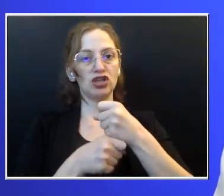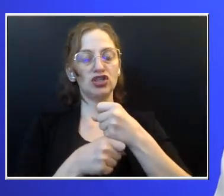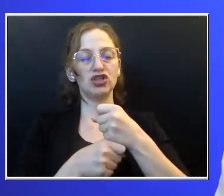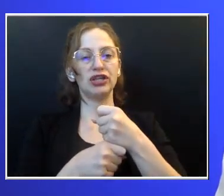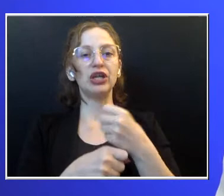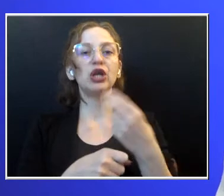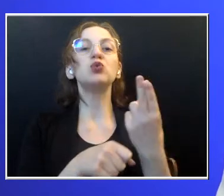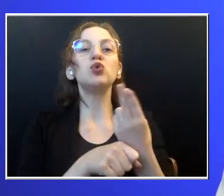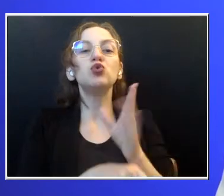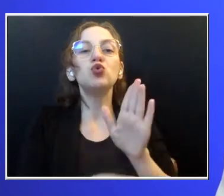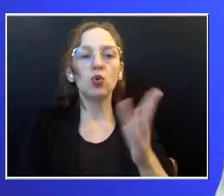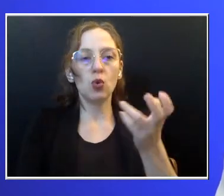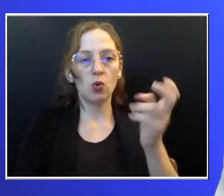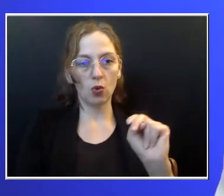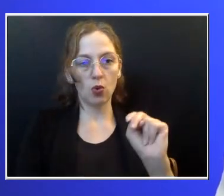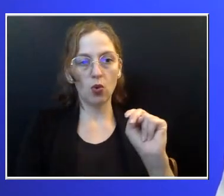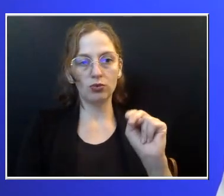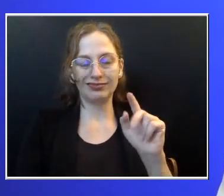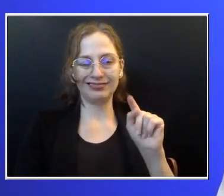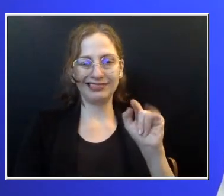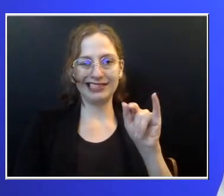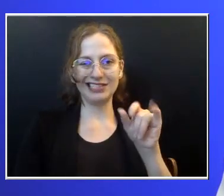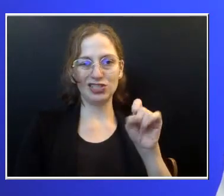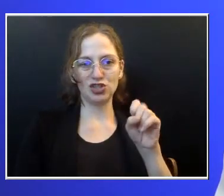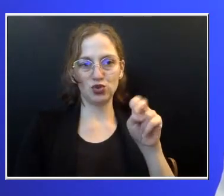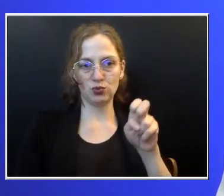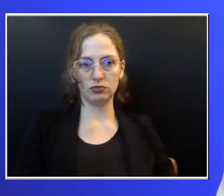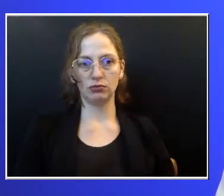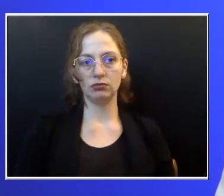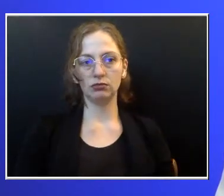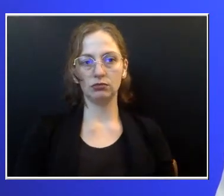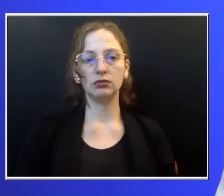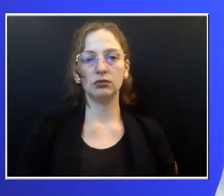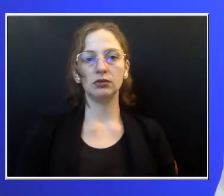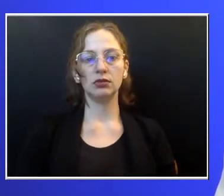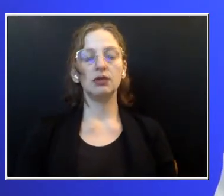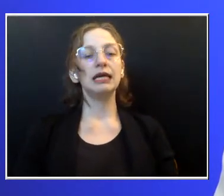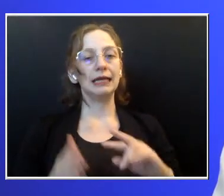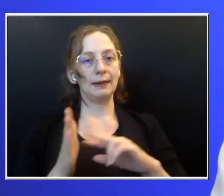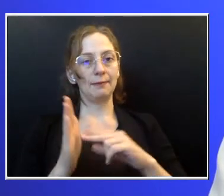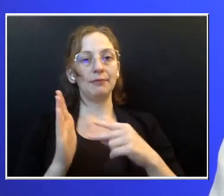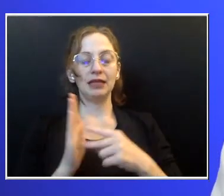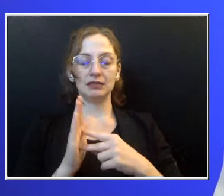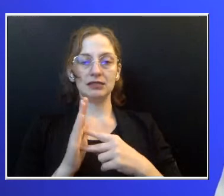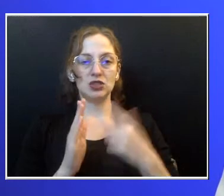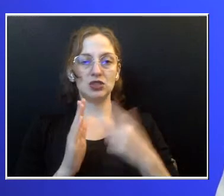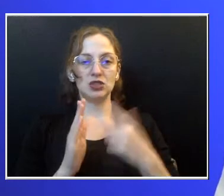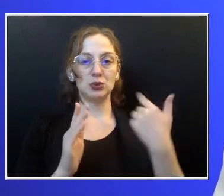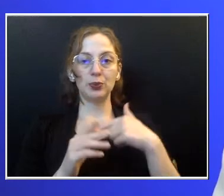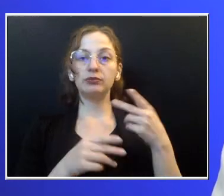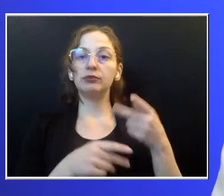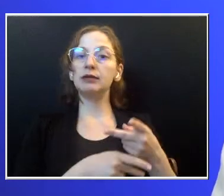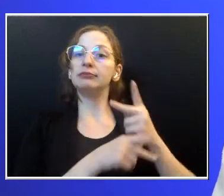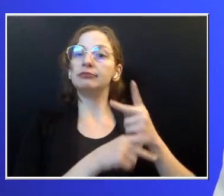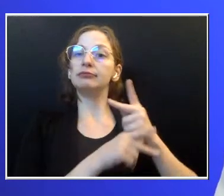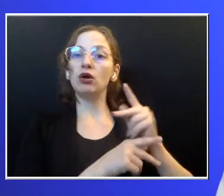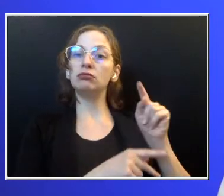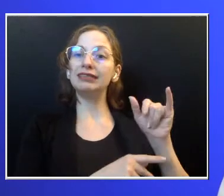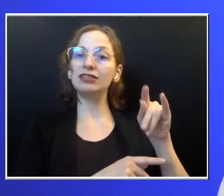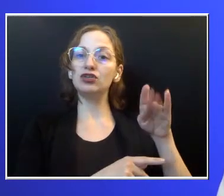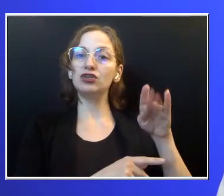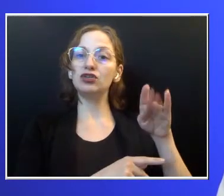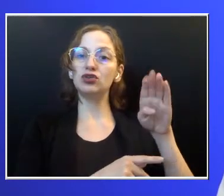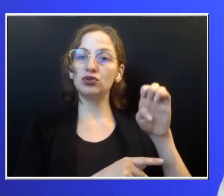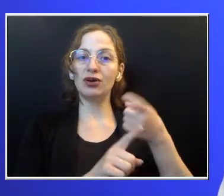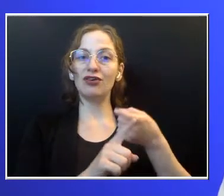own tissues. And the DEEP flap involves taking tissue from an area where many people don't want it, don't